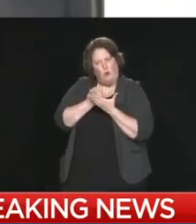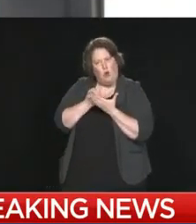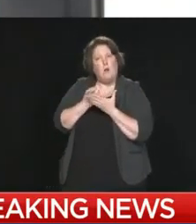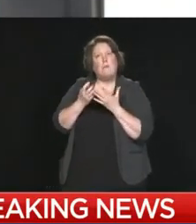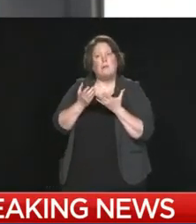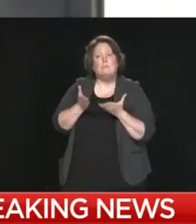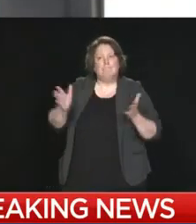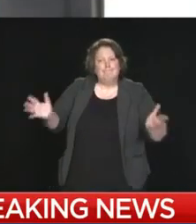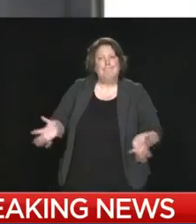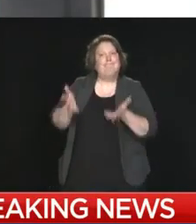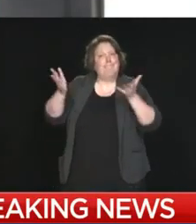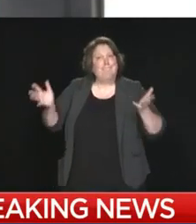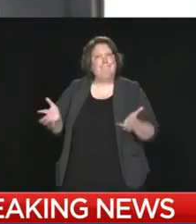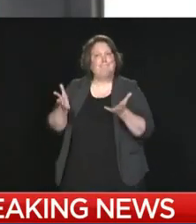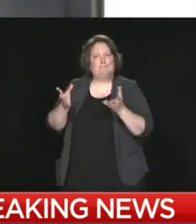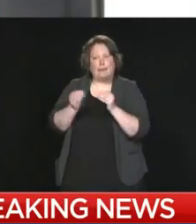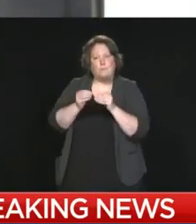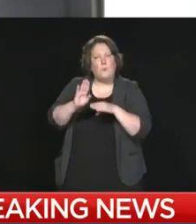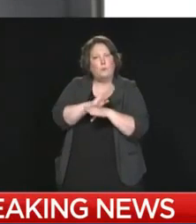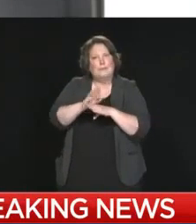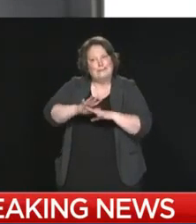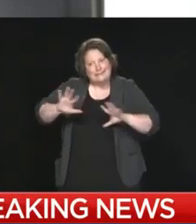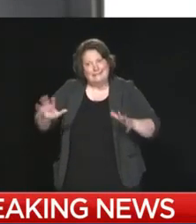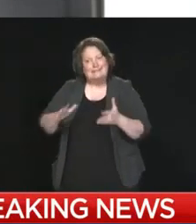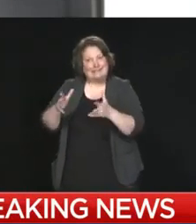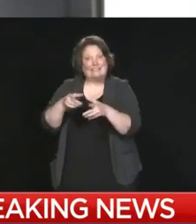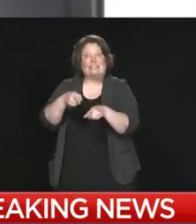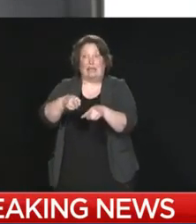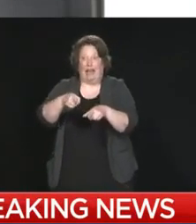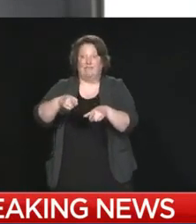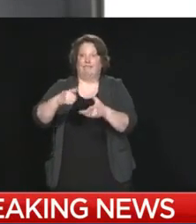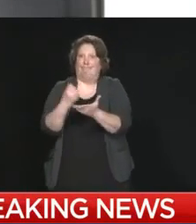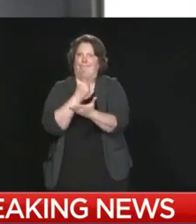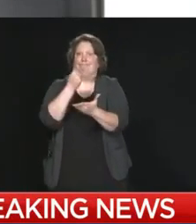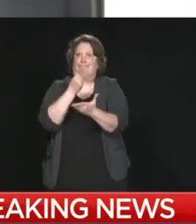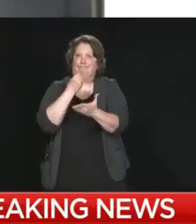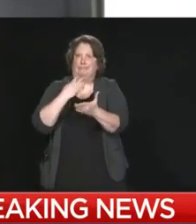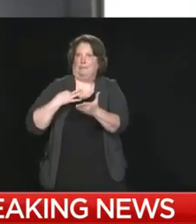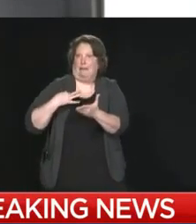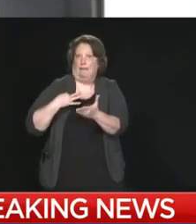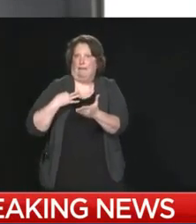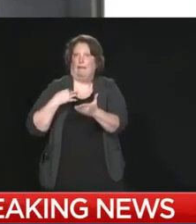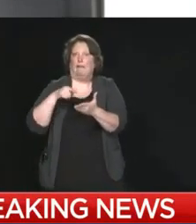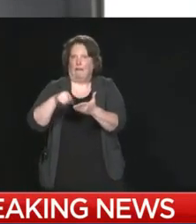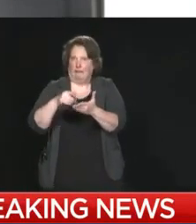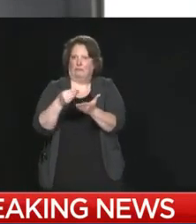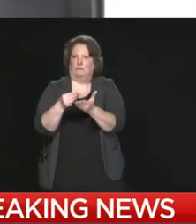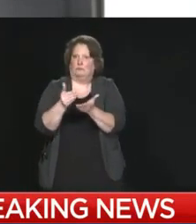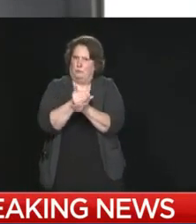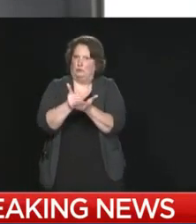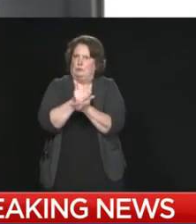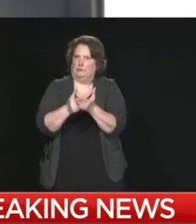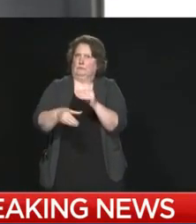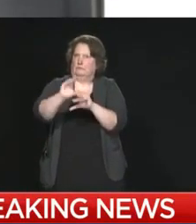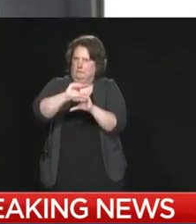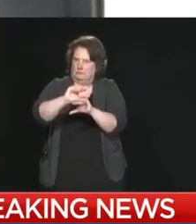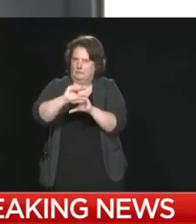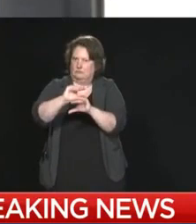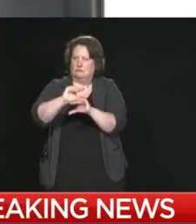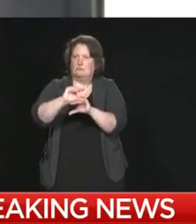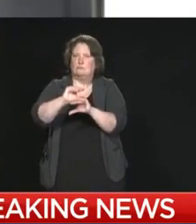that are turning to the wage subsidy. But with many people who are unable to work because of COVID and who need direct support.